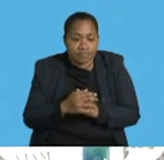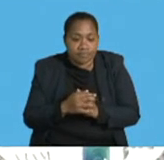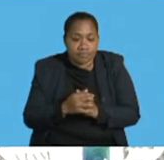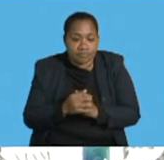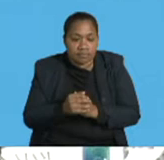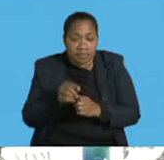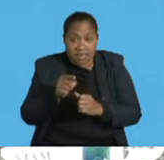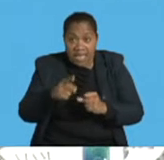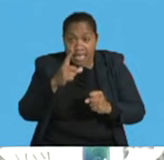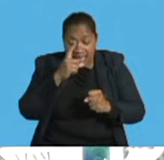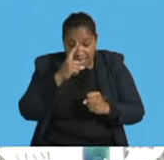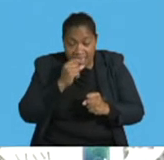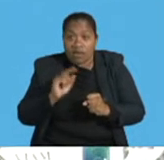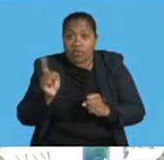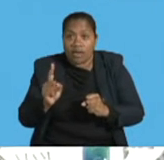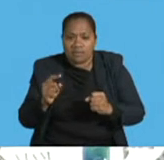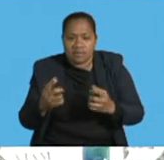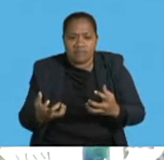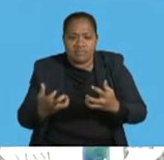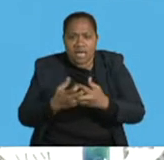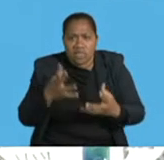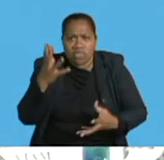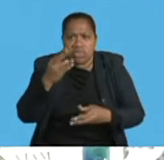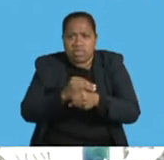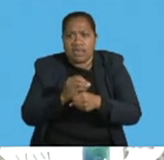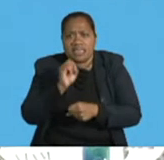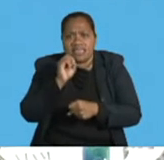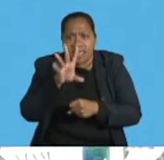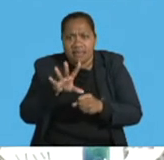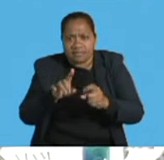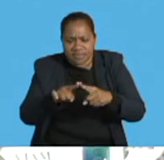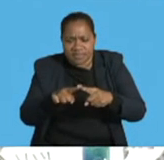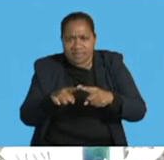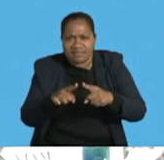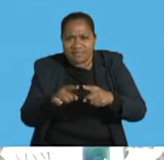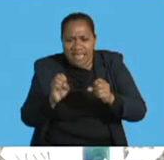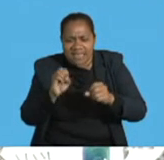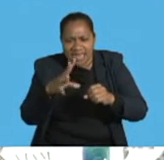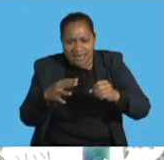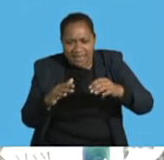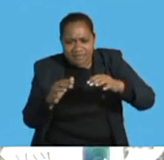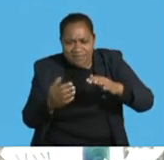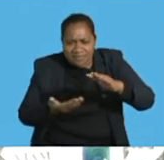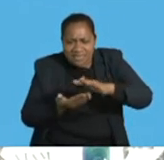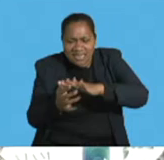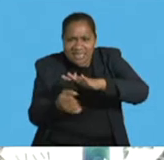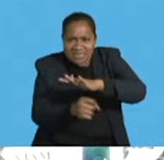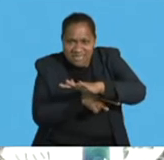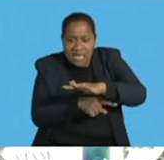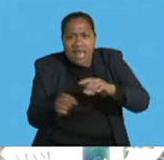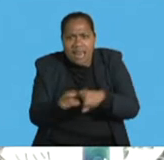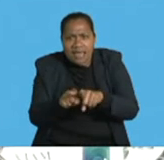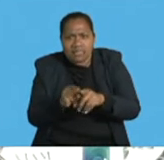a total of 10 species that will be cultured within our shores. This includes shrimp,